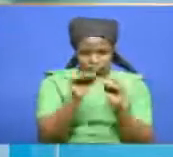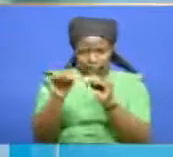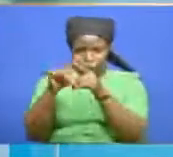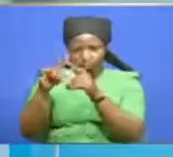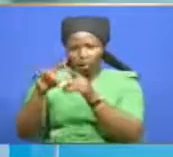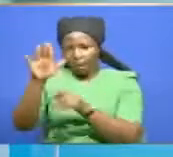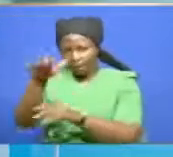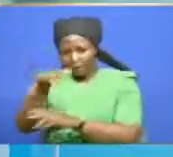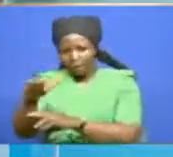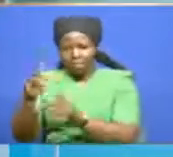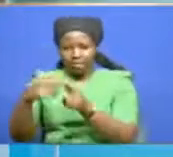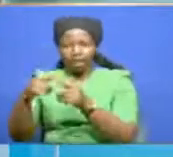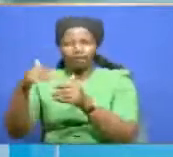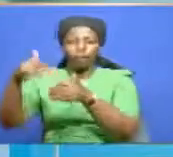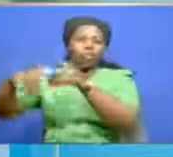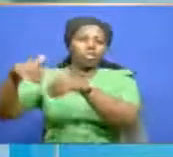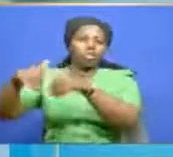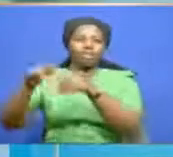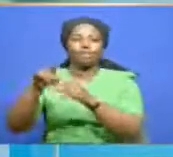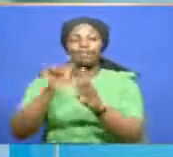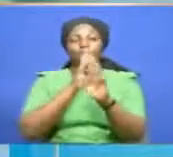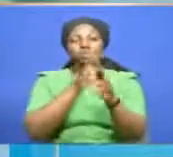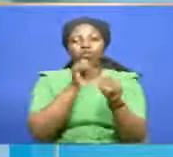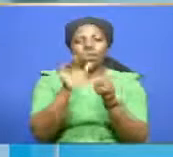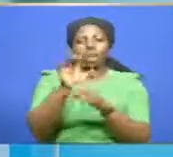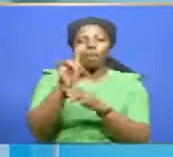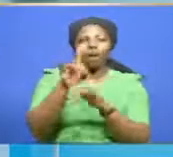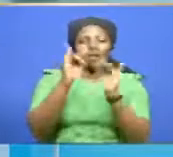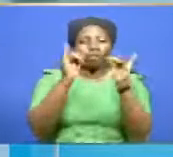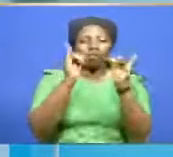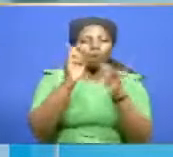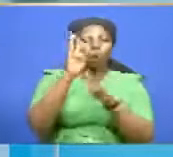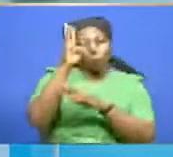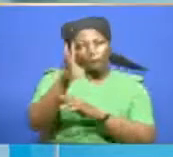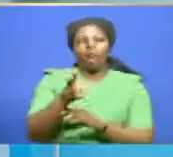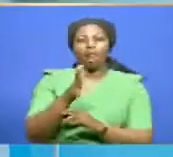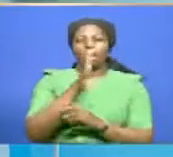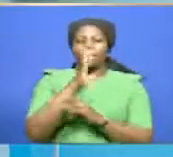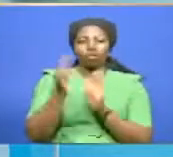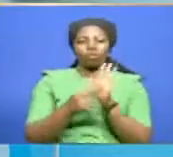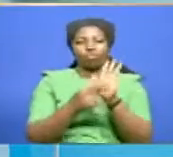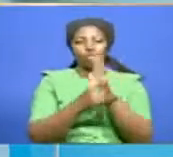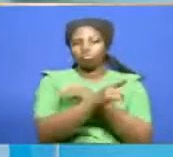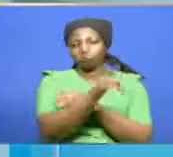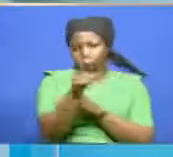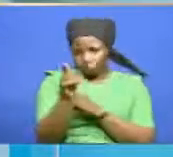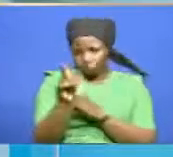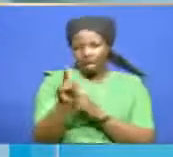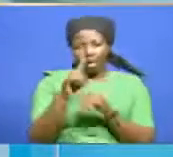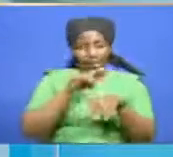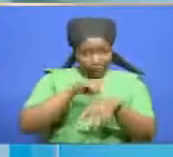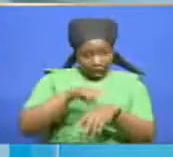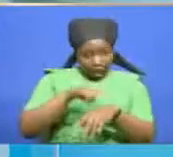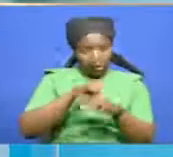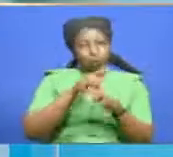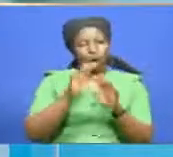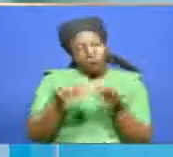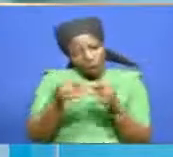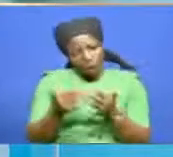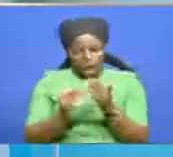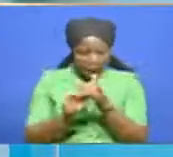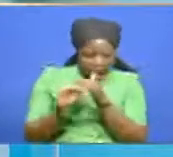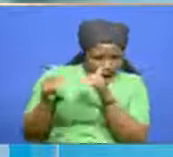referendum. So that is the report that Channel One News will, of course, be bringing you up to speed when or after